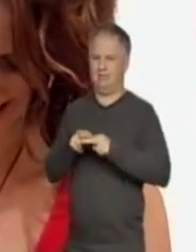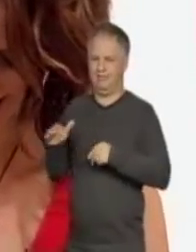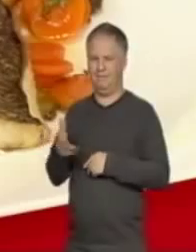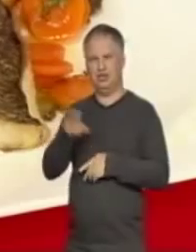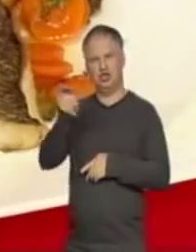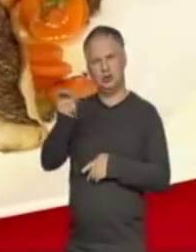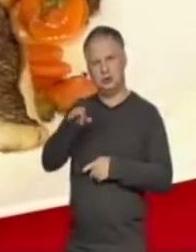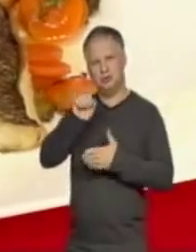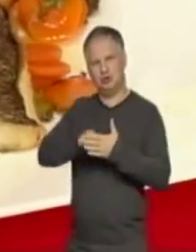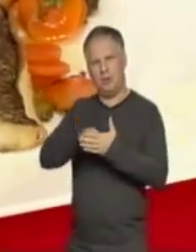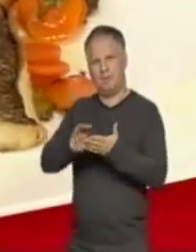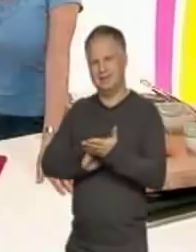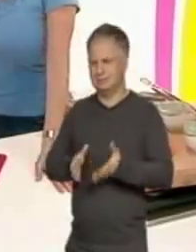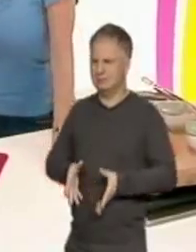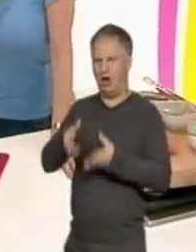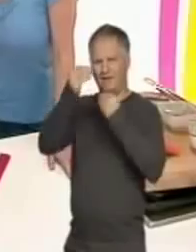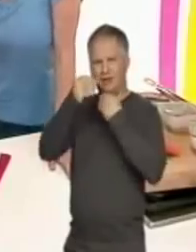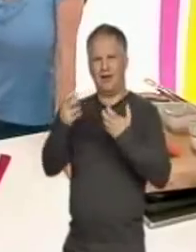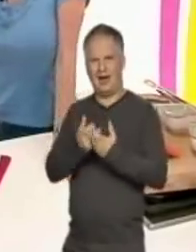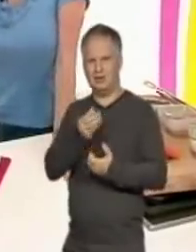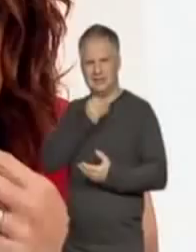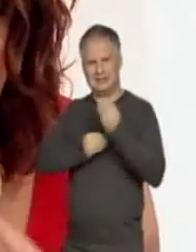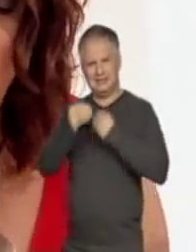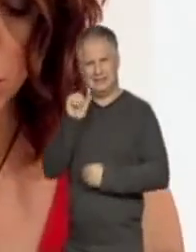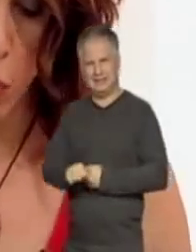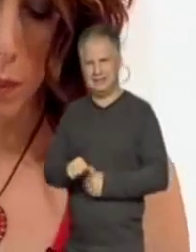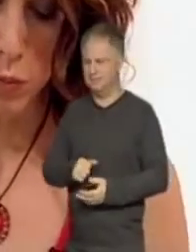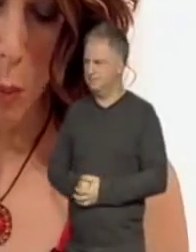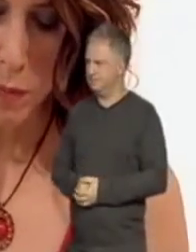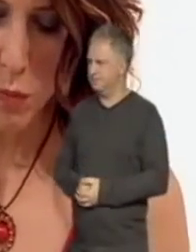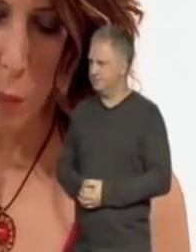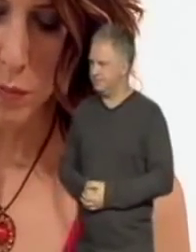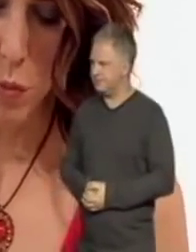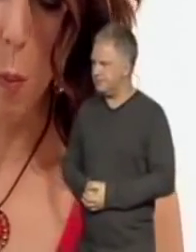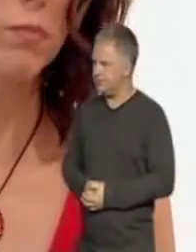we've been brought up to eat the fish, you know, the skin, for sure.